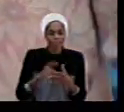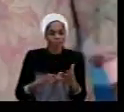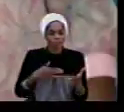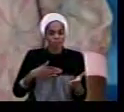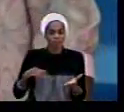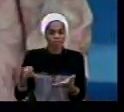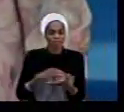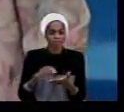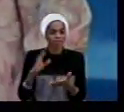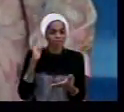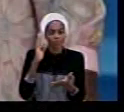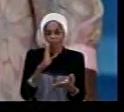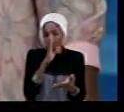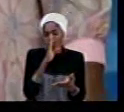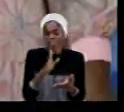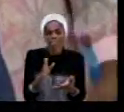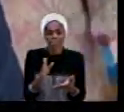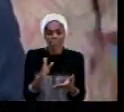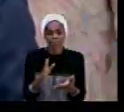That's what my song will be.